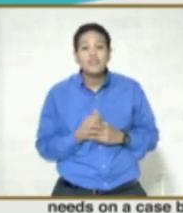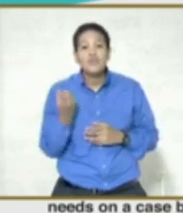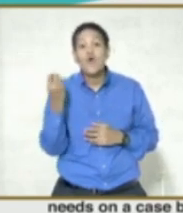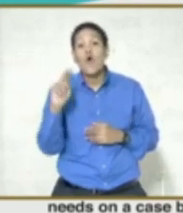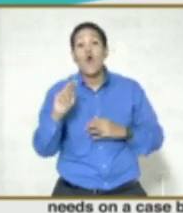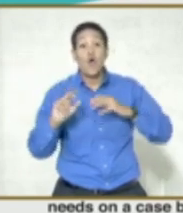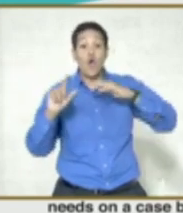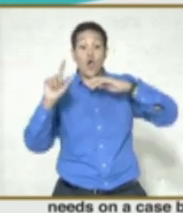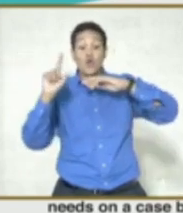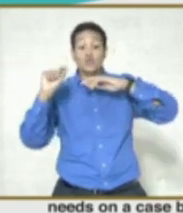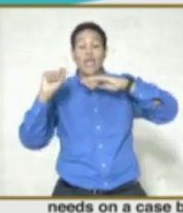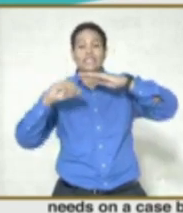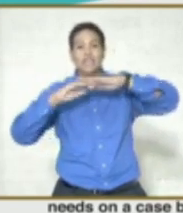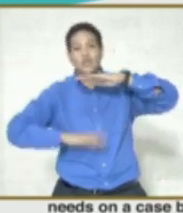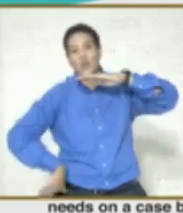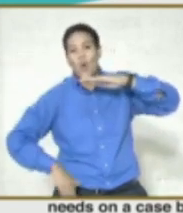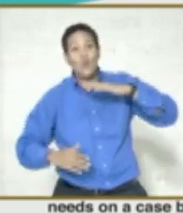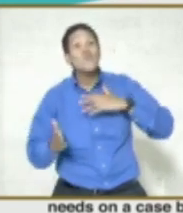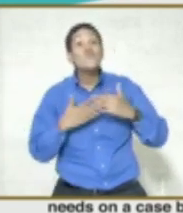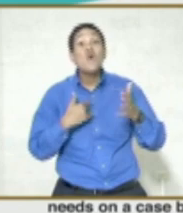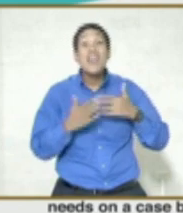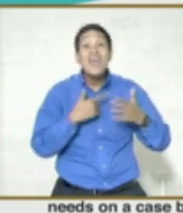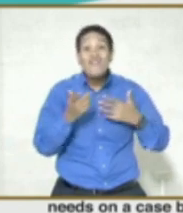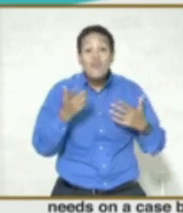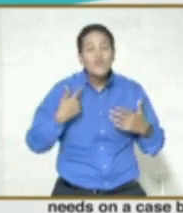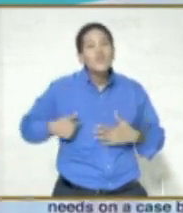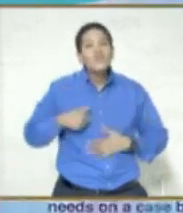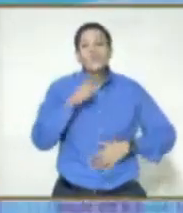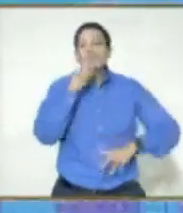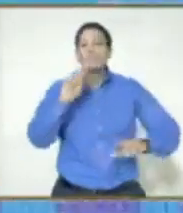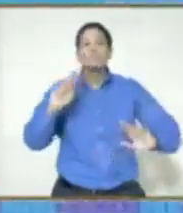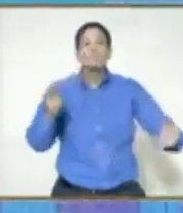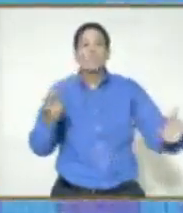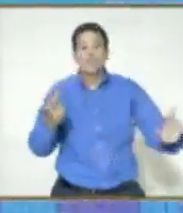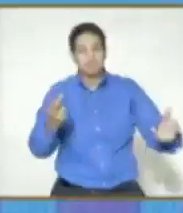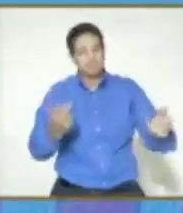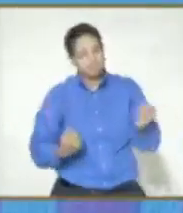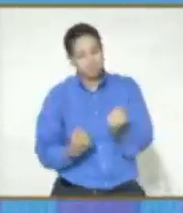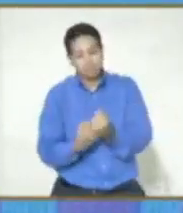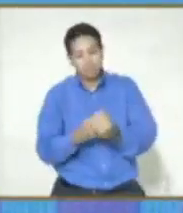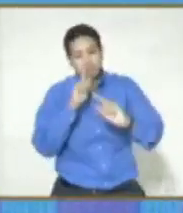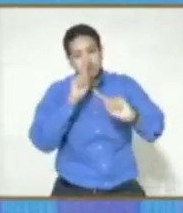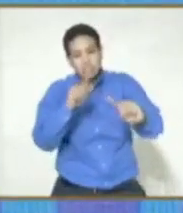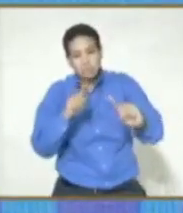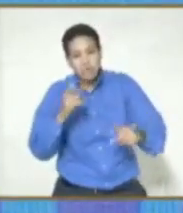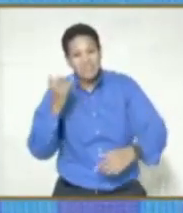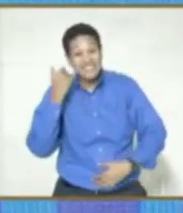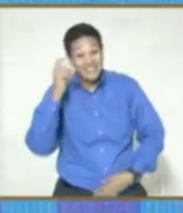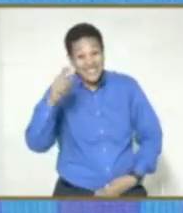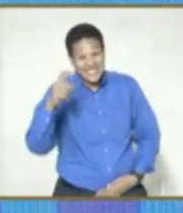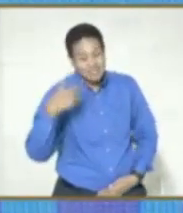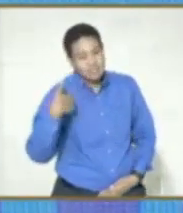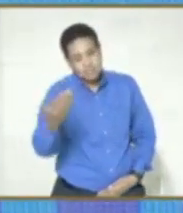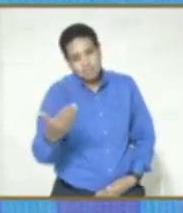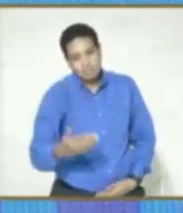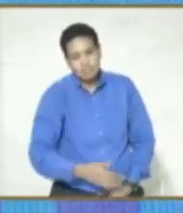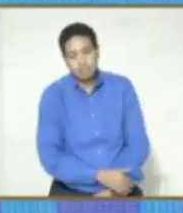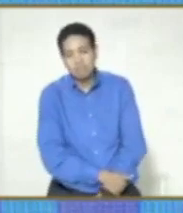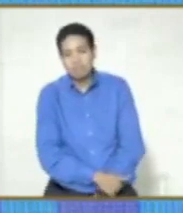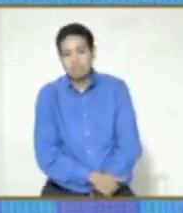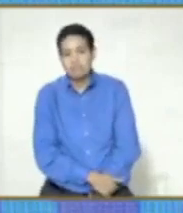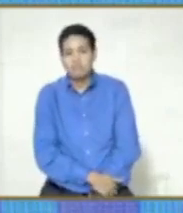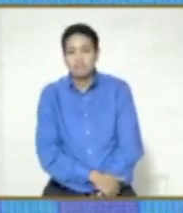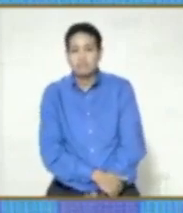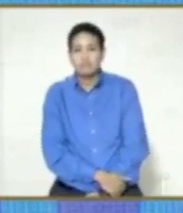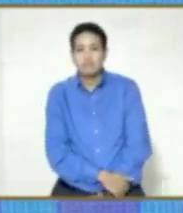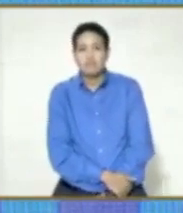20 going down, whatever, we are in a position to respond as a government. Thank you, Minister. And